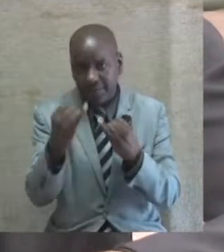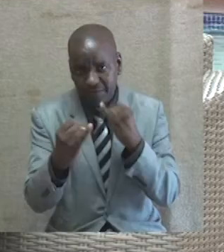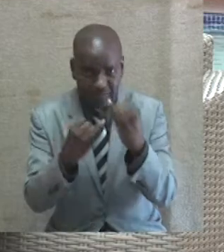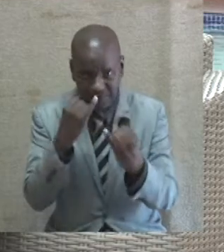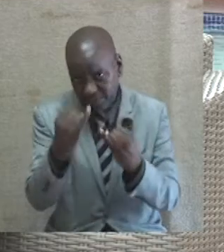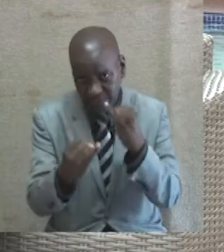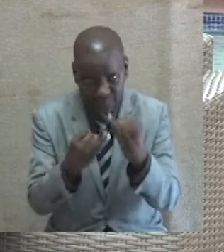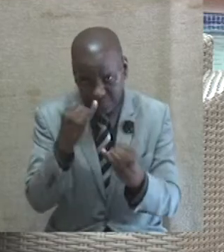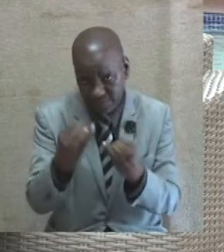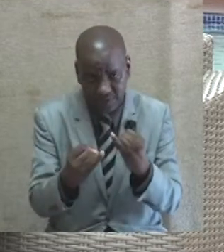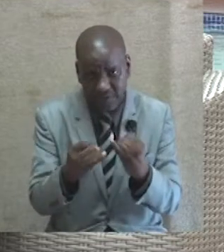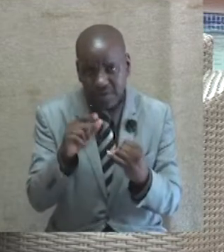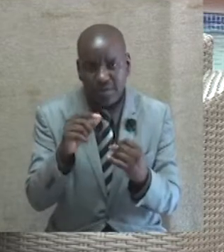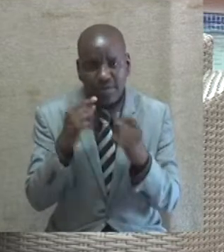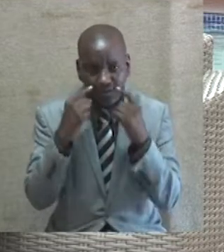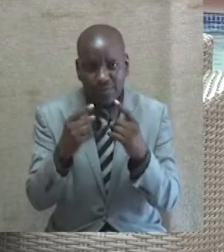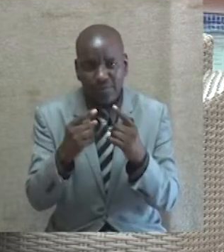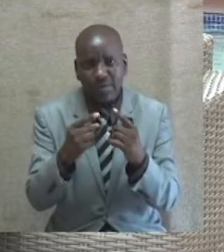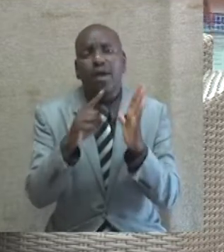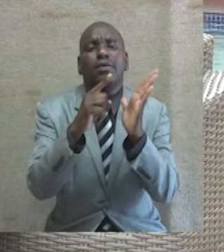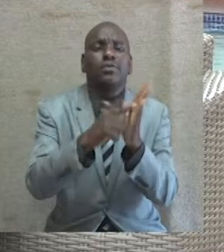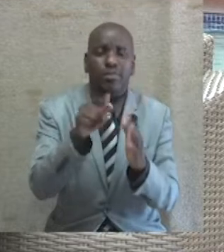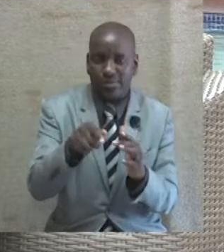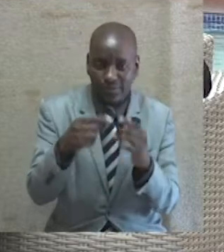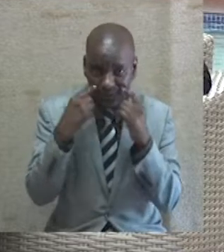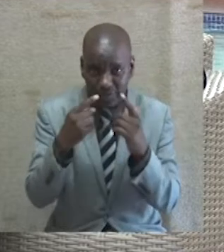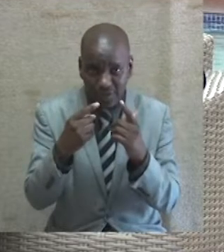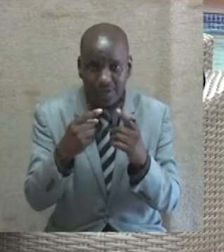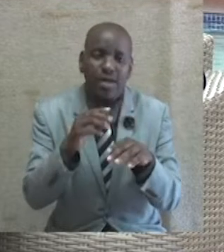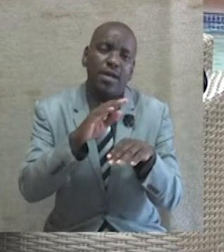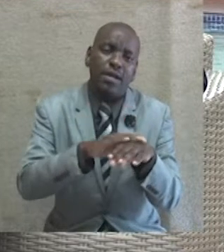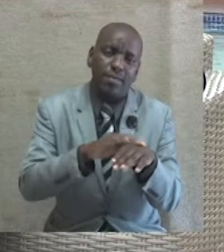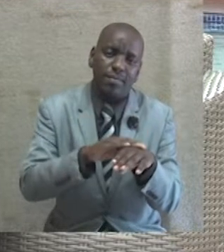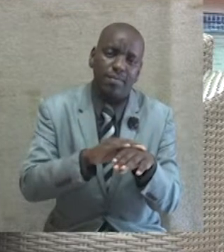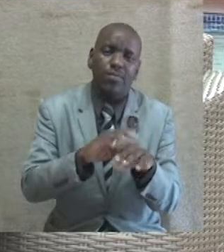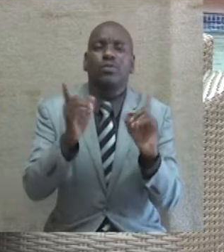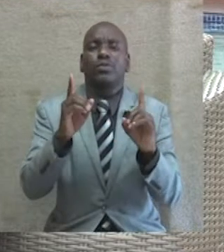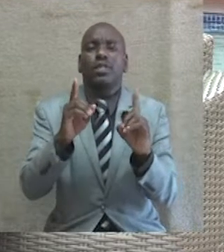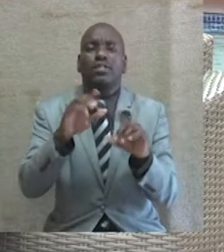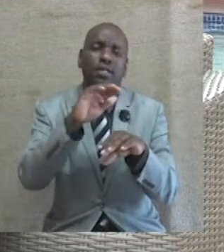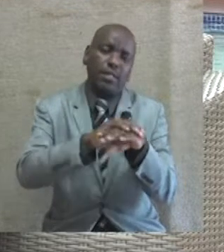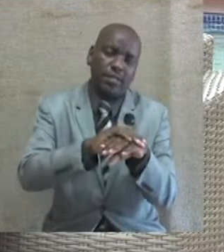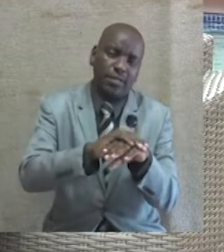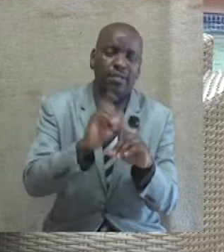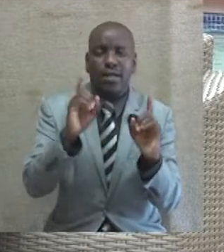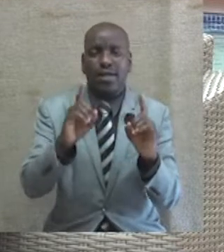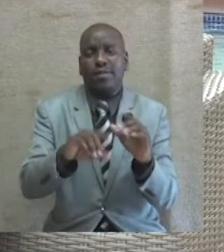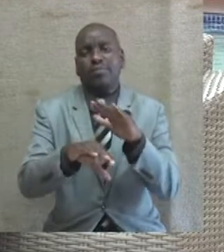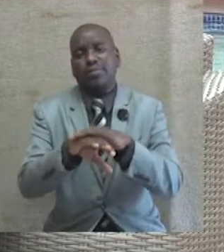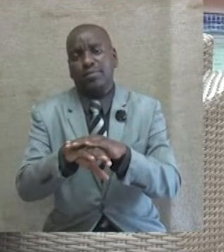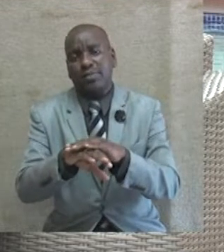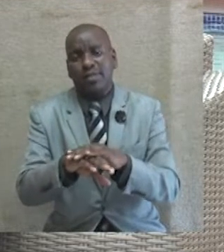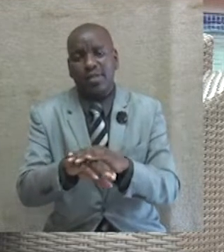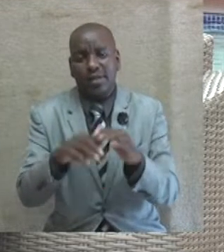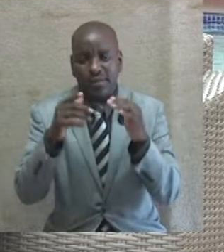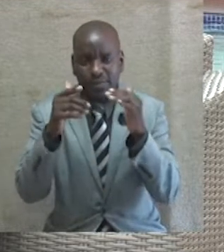their information. Can't you demonstrate? Can't you demonstrate? Apapangu don't touch, Apapangu don't touch.